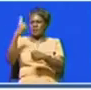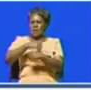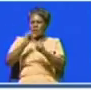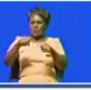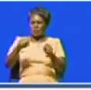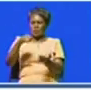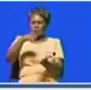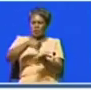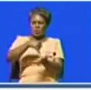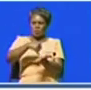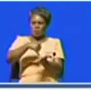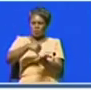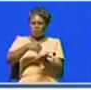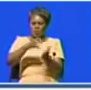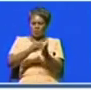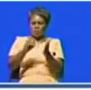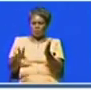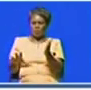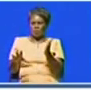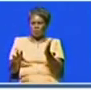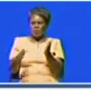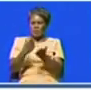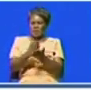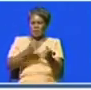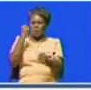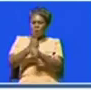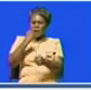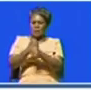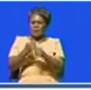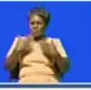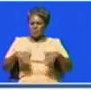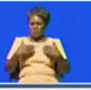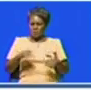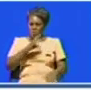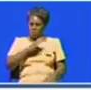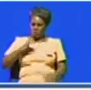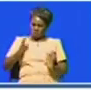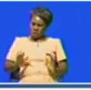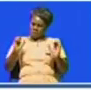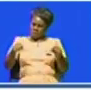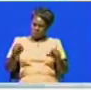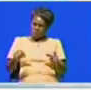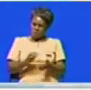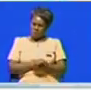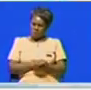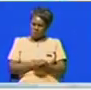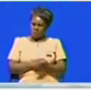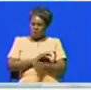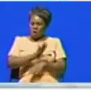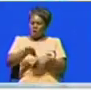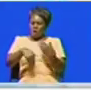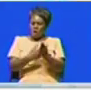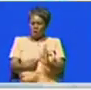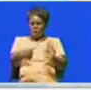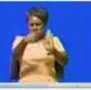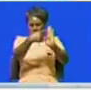possible, including, you know, the removal of some staff and I think a commissioner or two? All that we've put